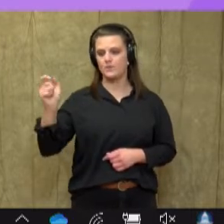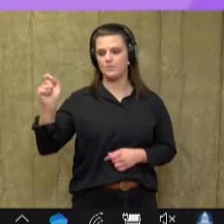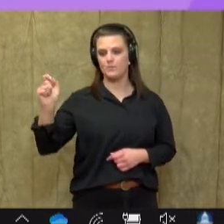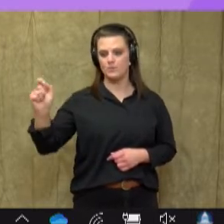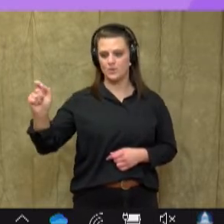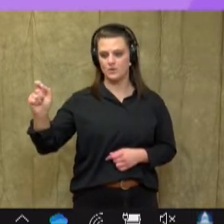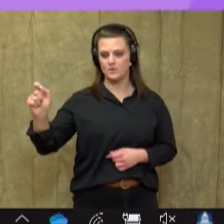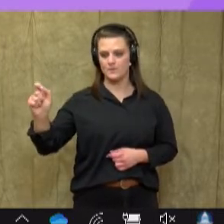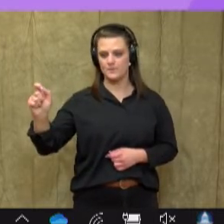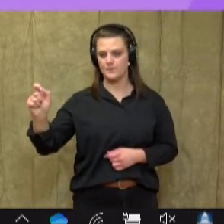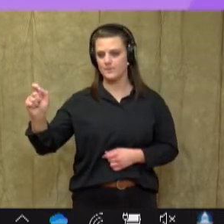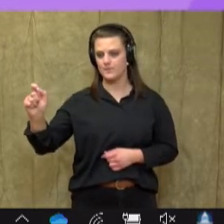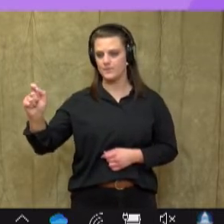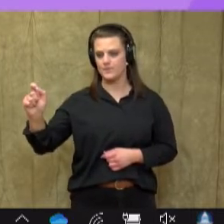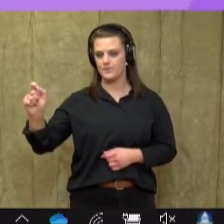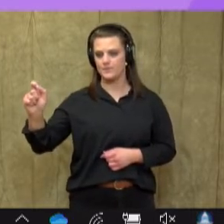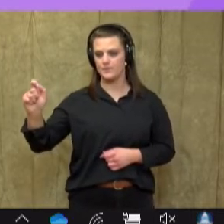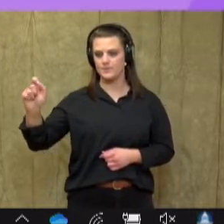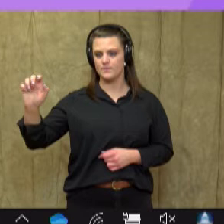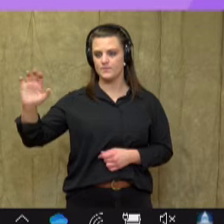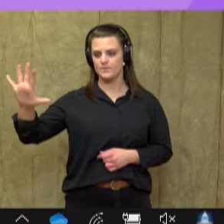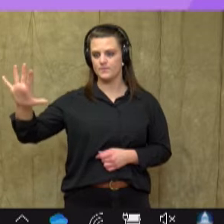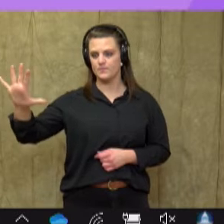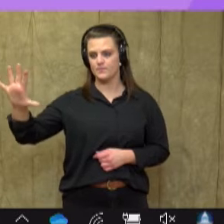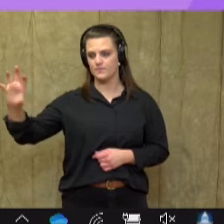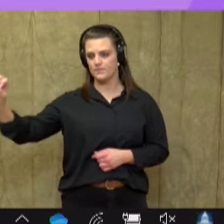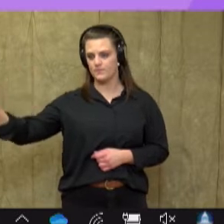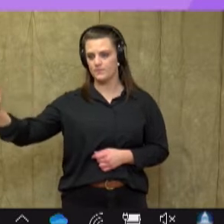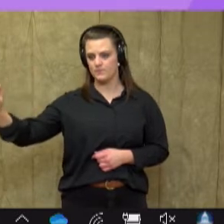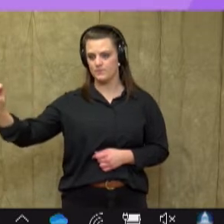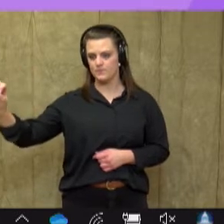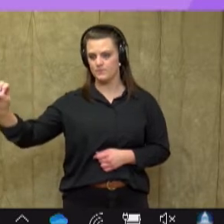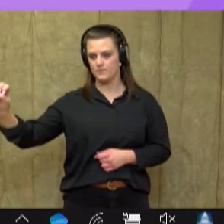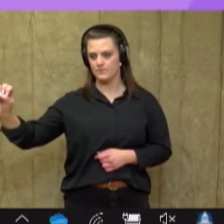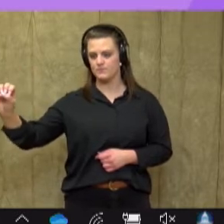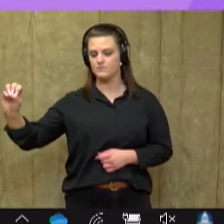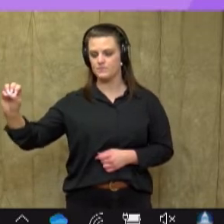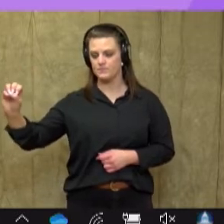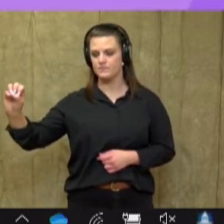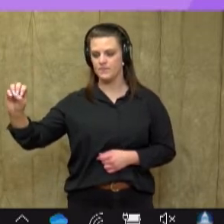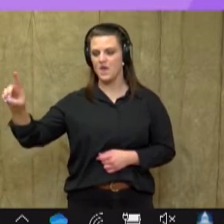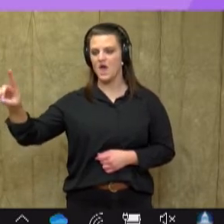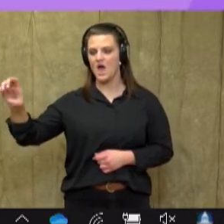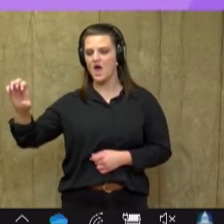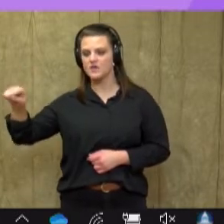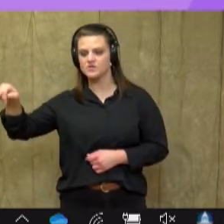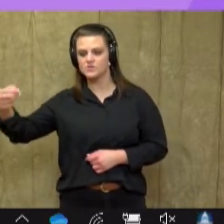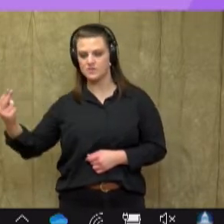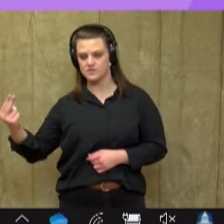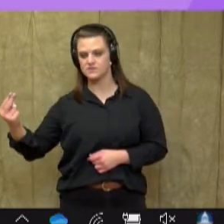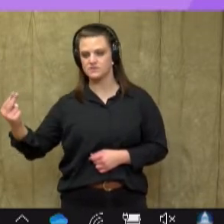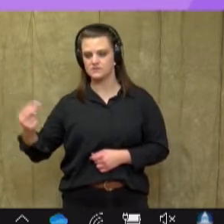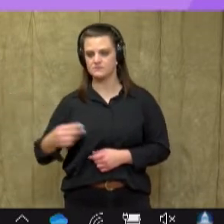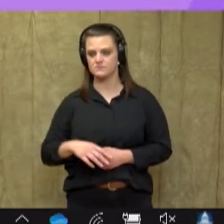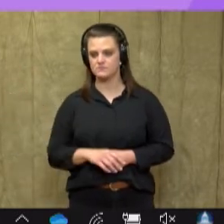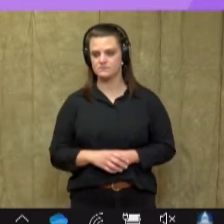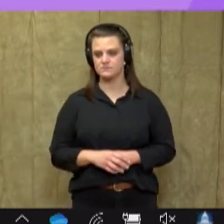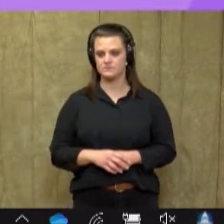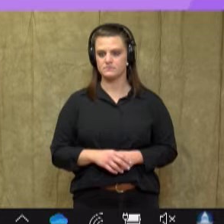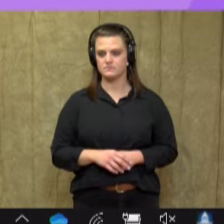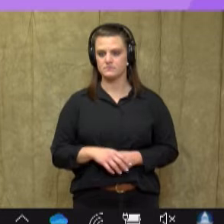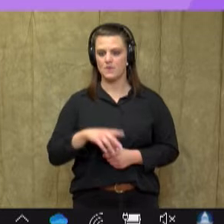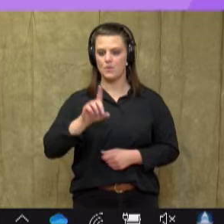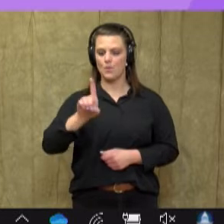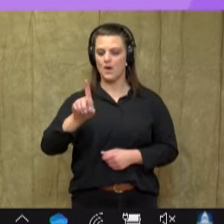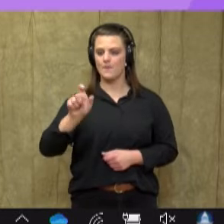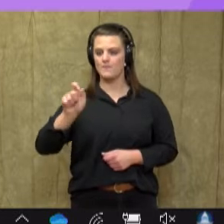1 and 50 hundredths. Remember, I have a